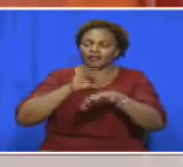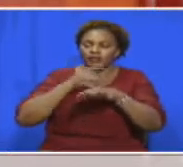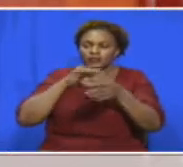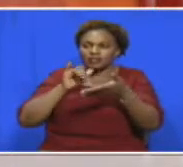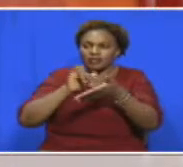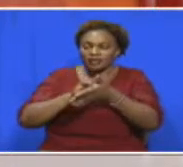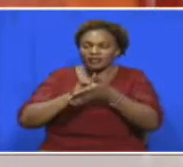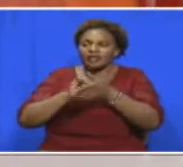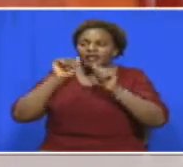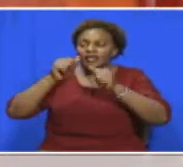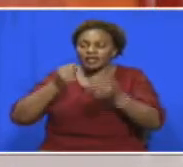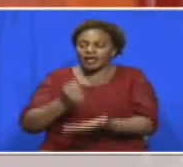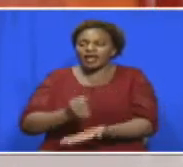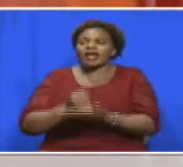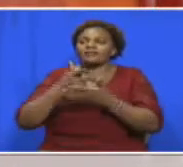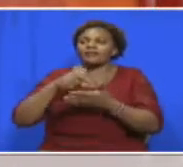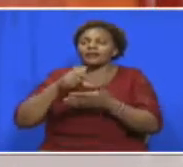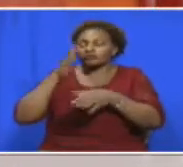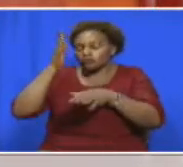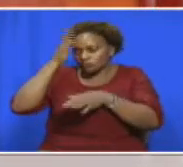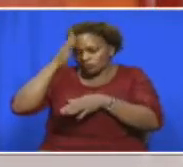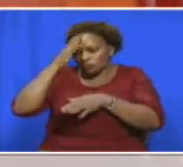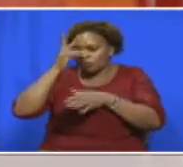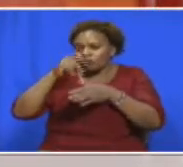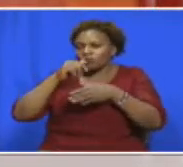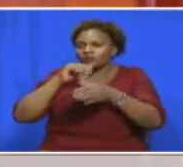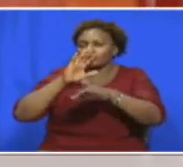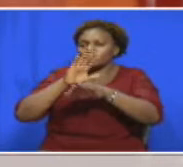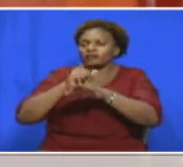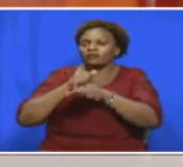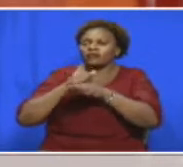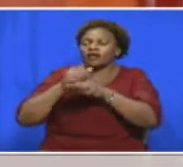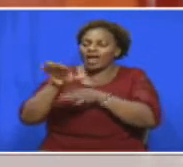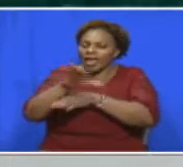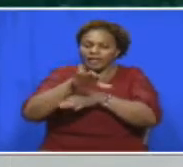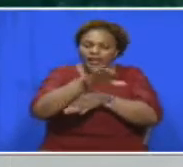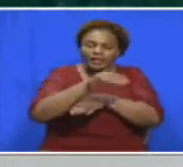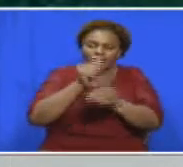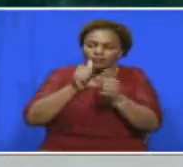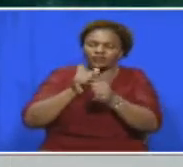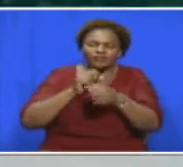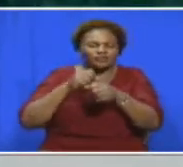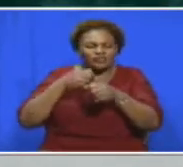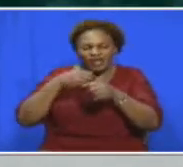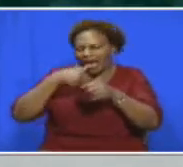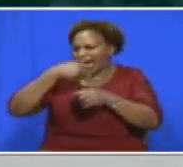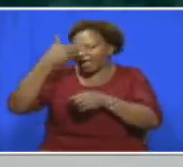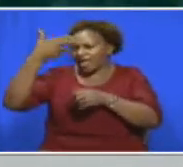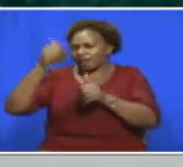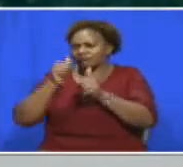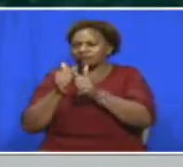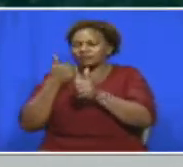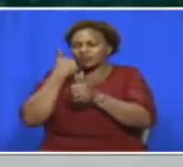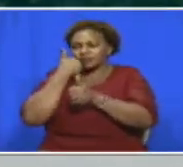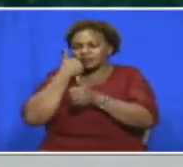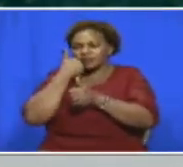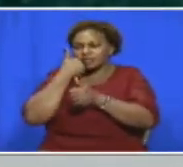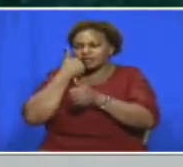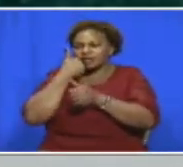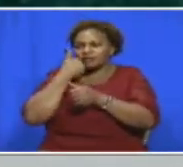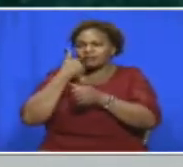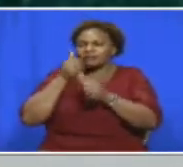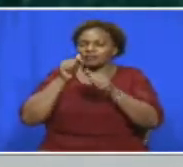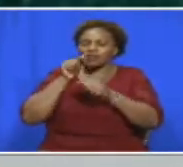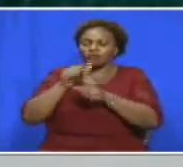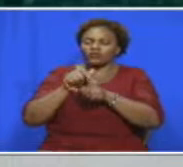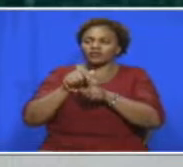test can actually help us to identify what we are calling hotspots for COVID-19. And with